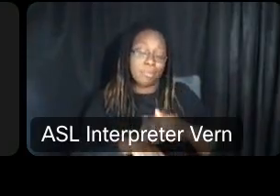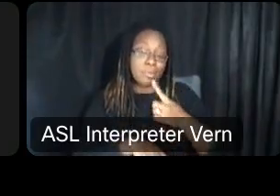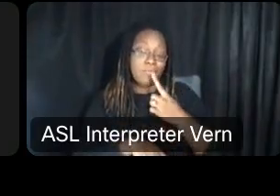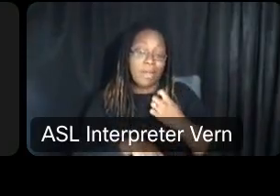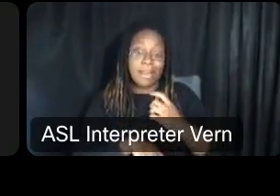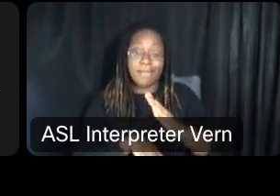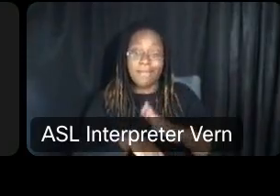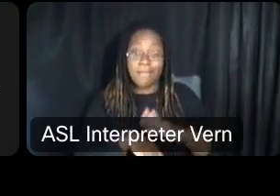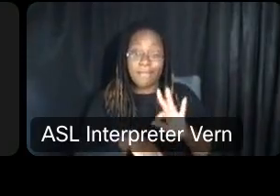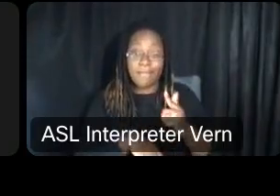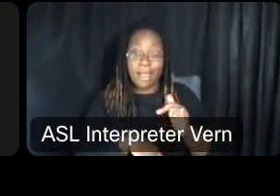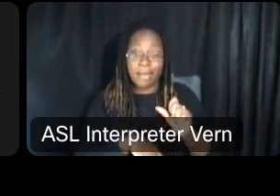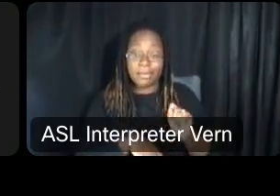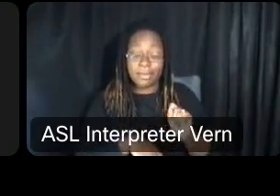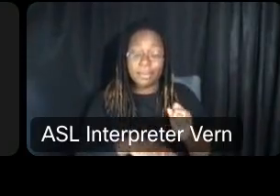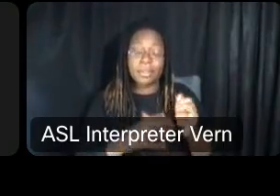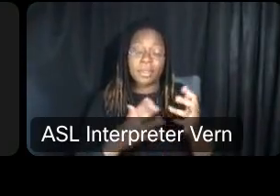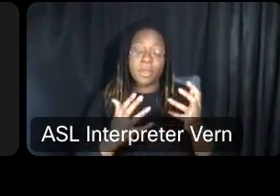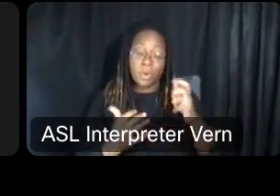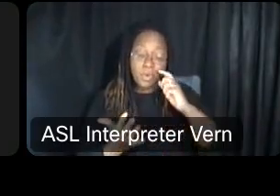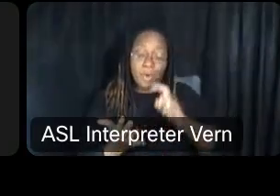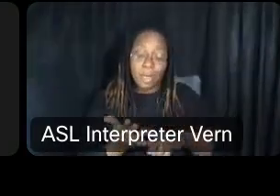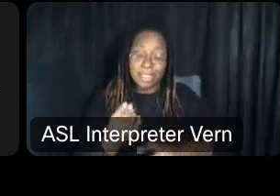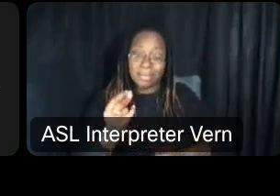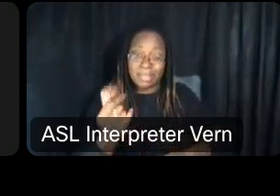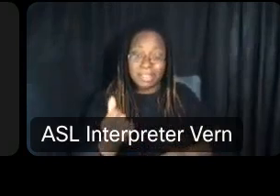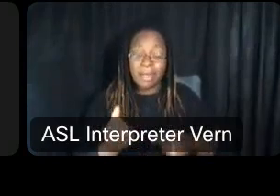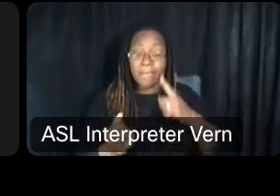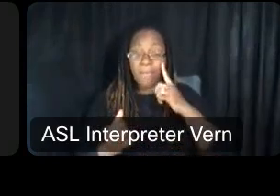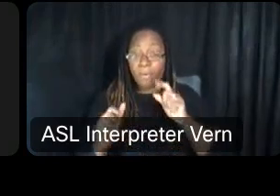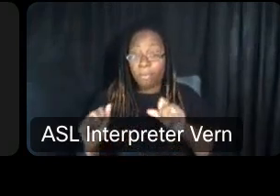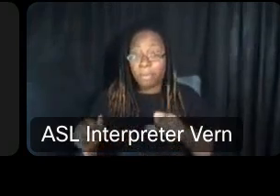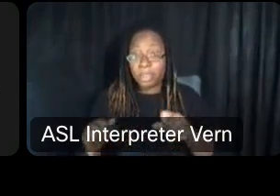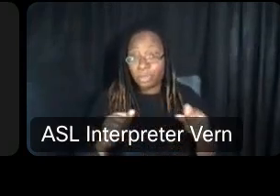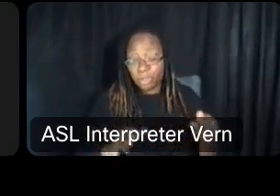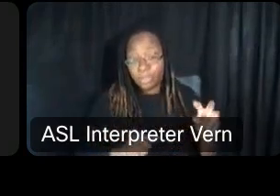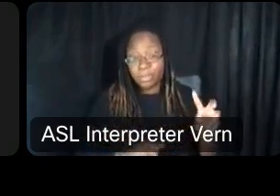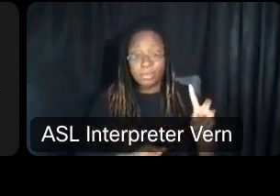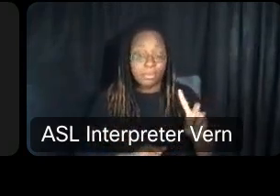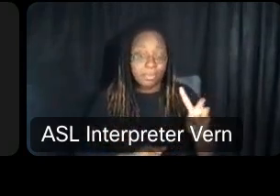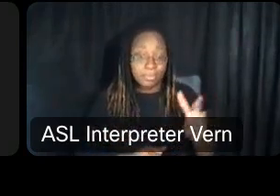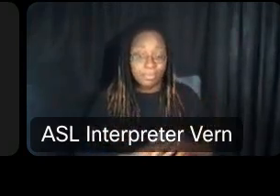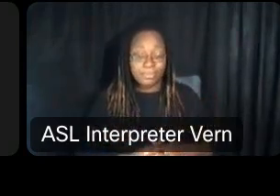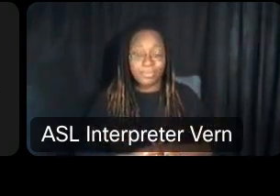we want to recognize these as red flags of potentially domestic violence